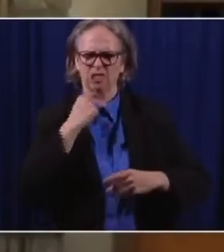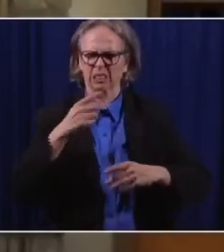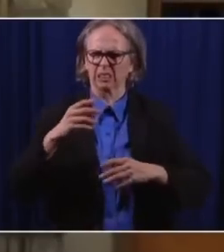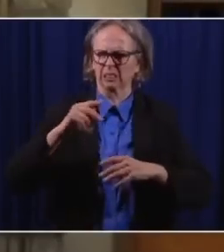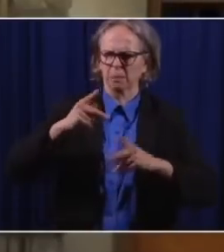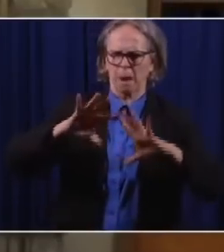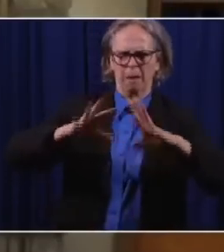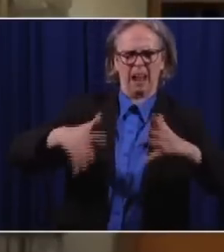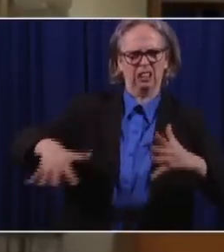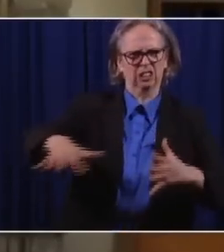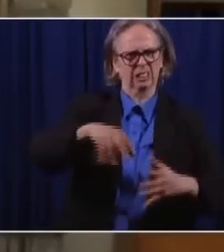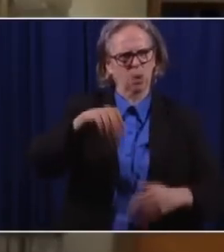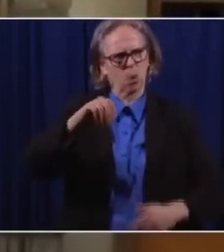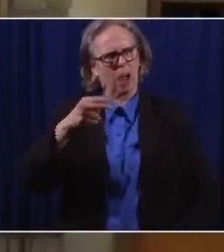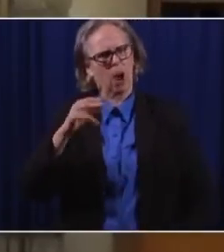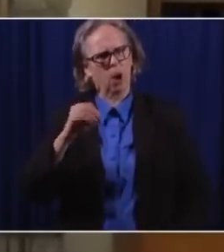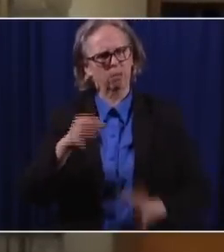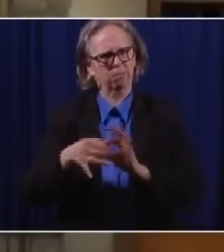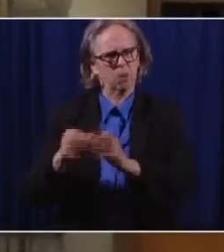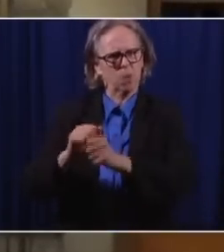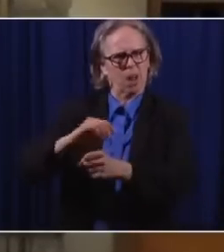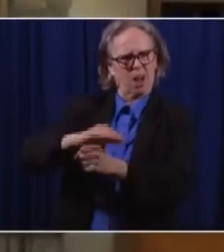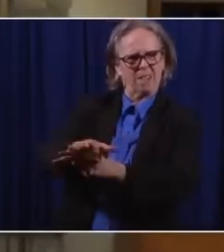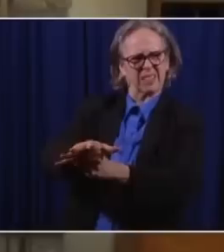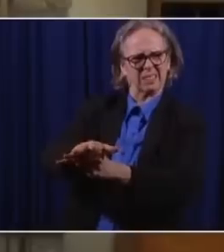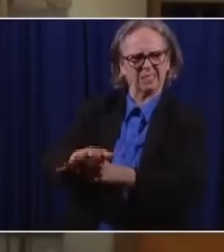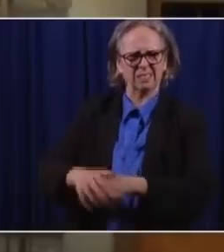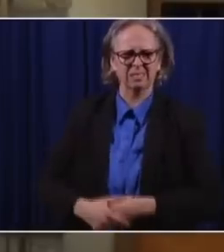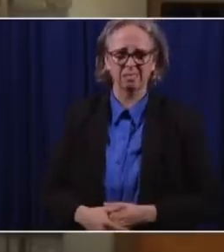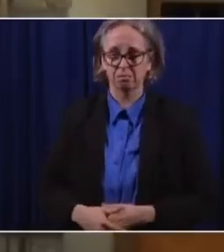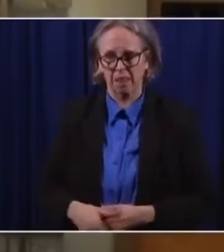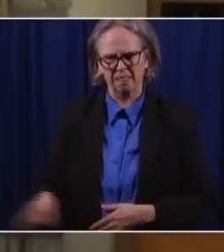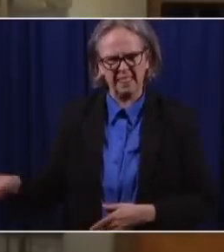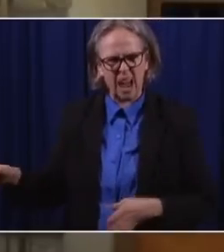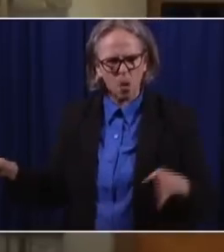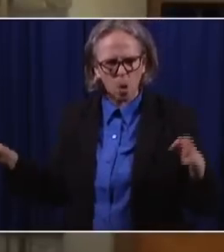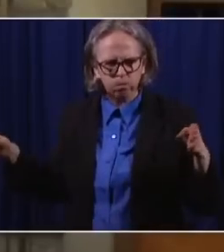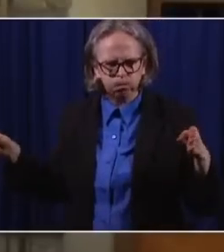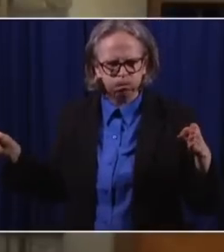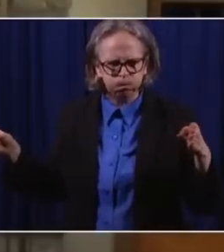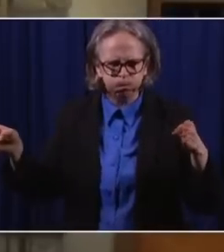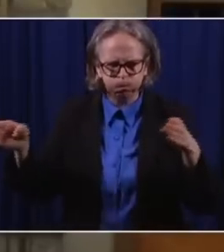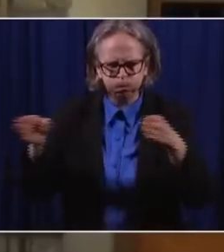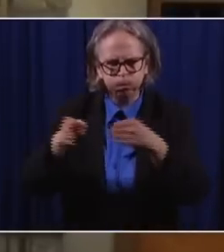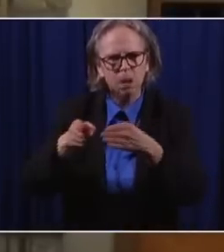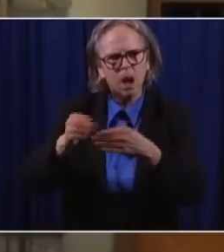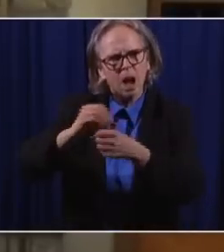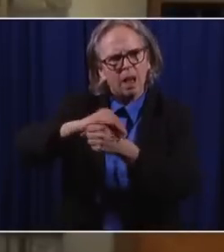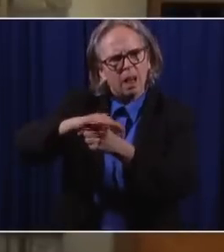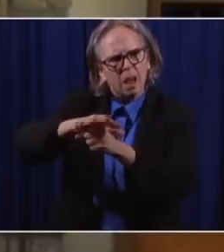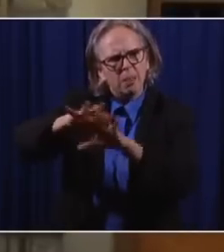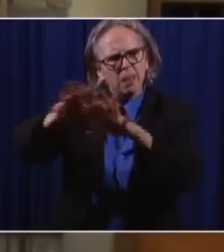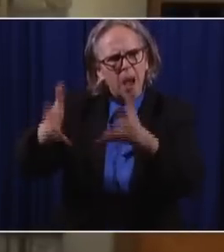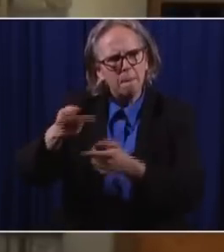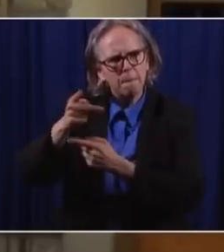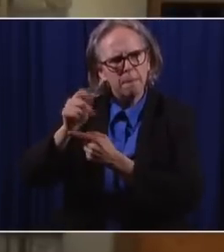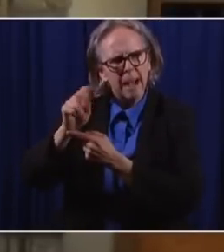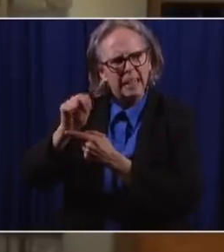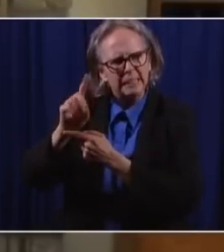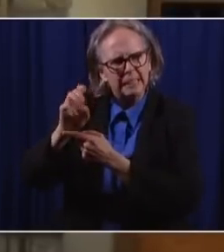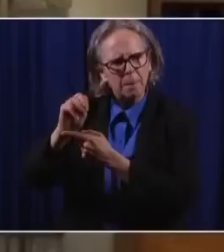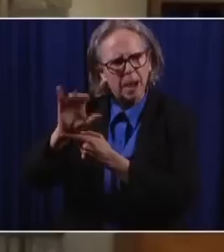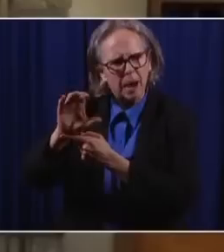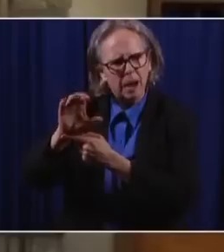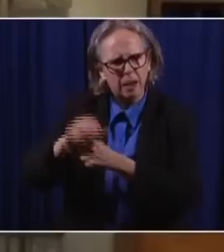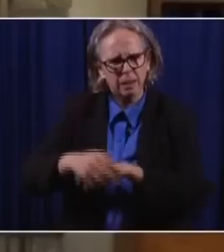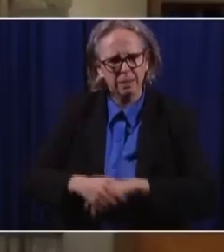have been spending a great deal of their time on the pandemic and on health department issues in addition to their other